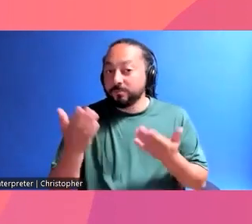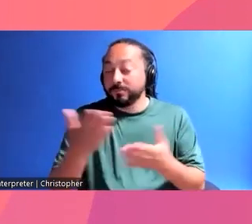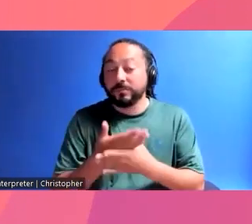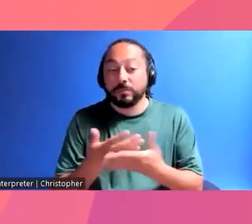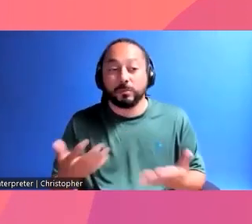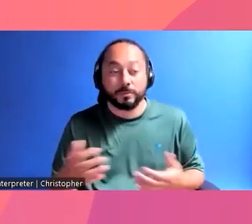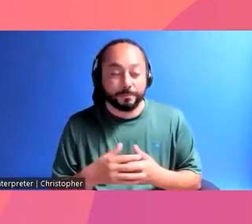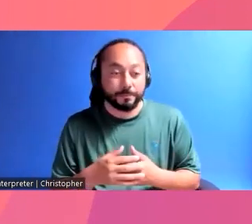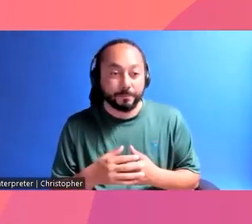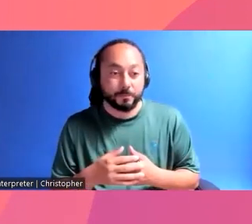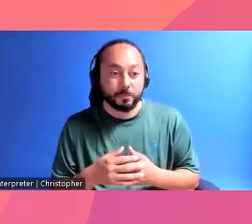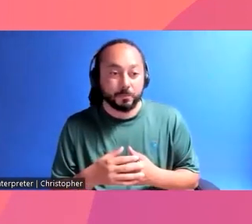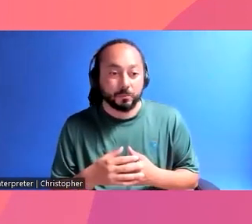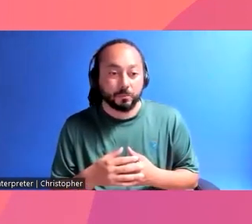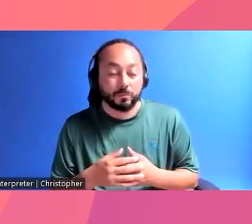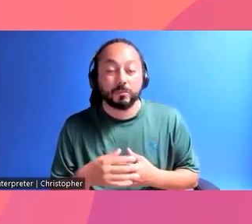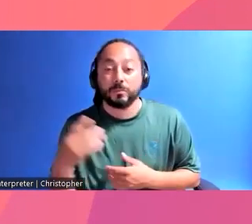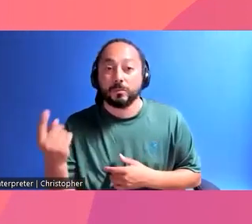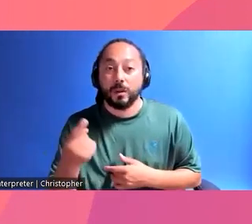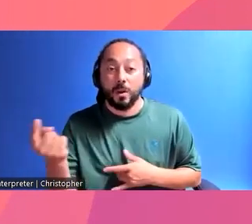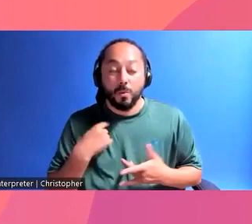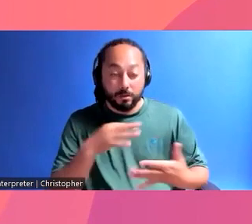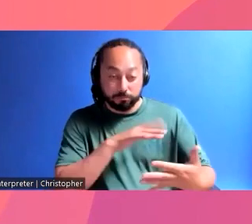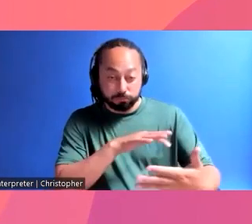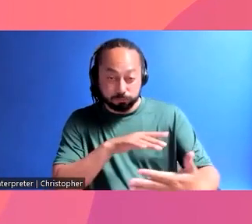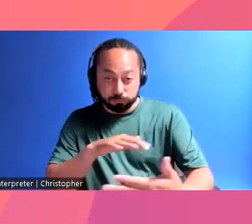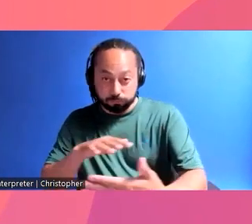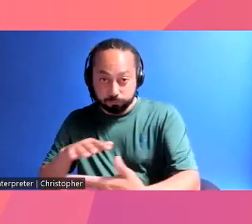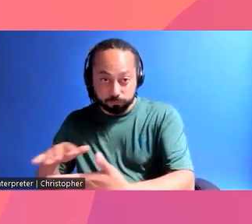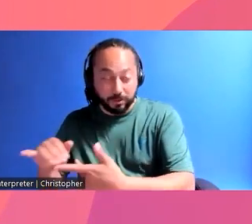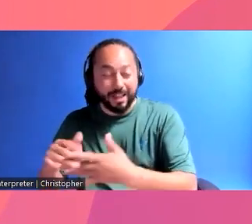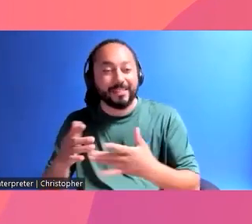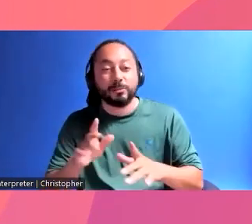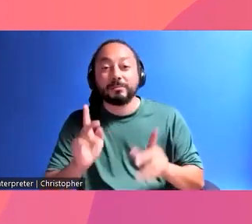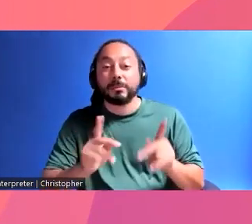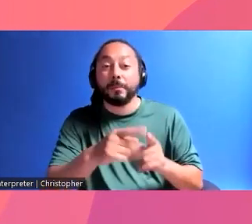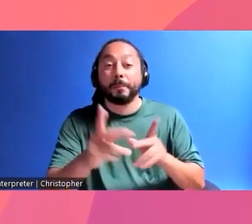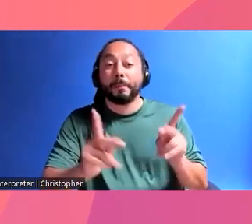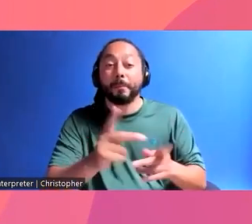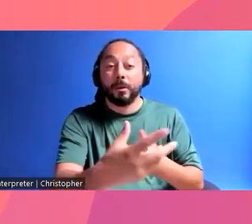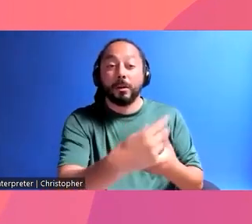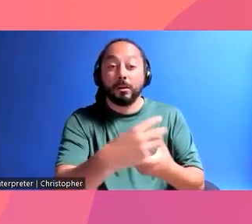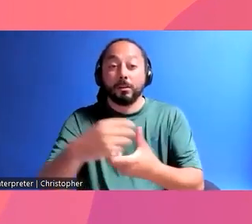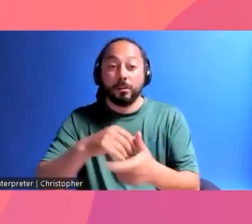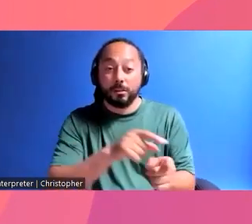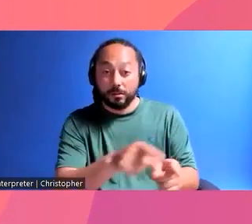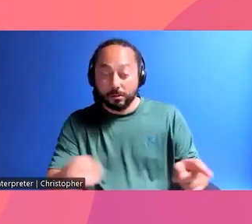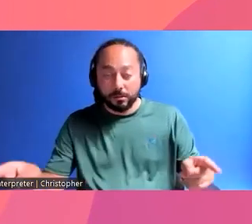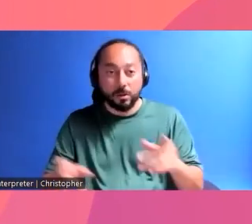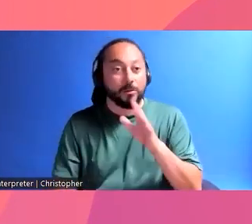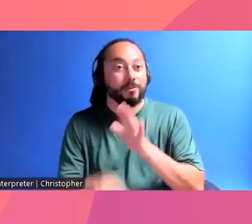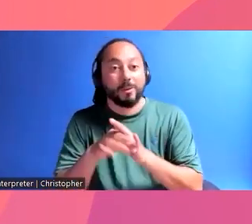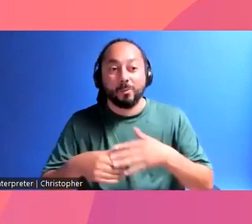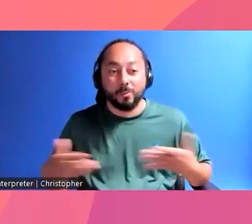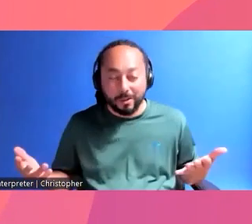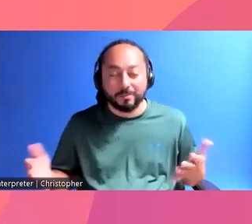one of the things that we captured using the experiences of these participants was how